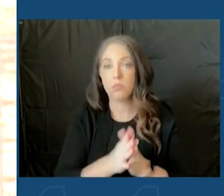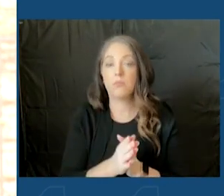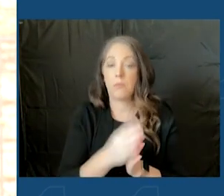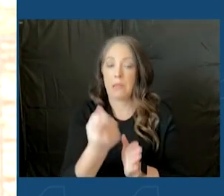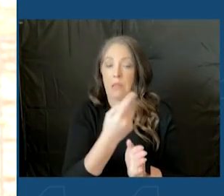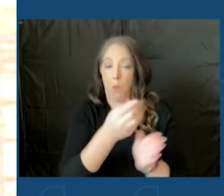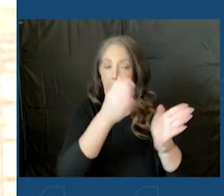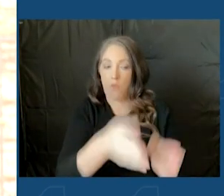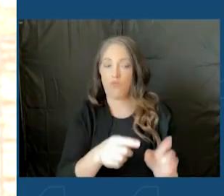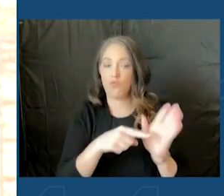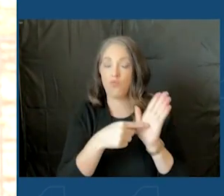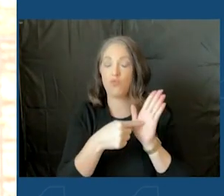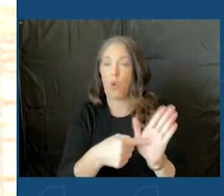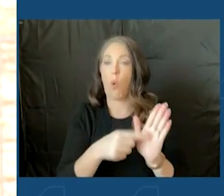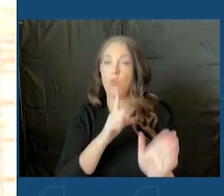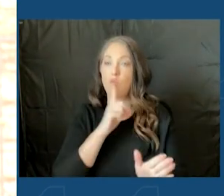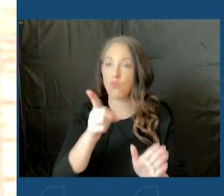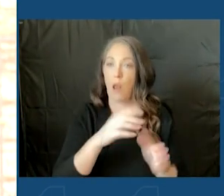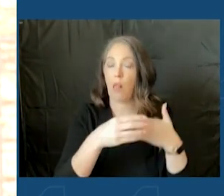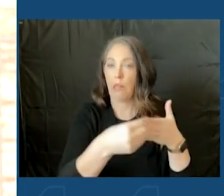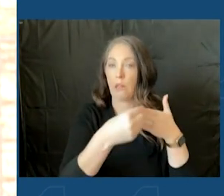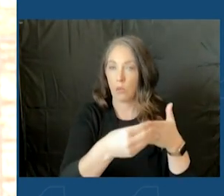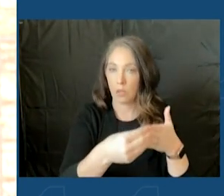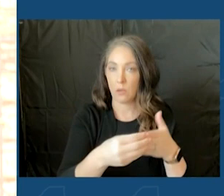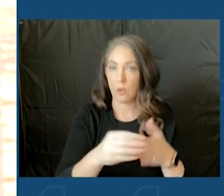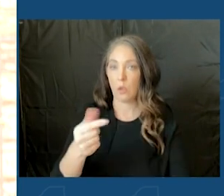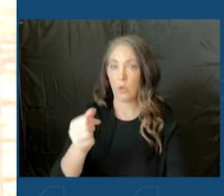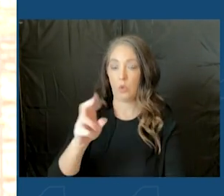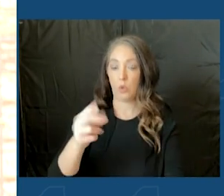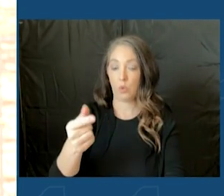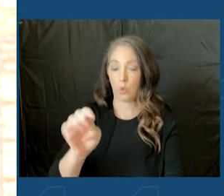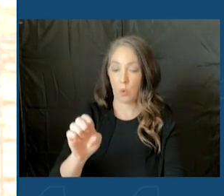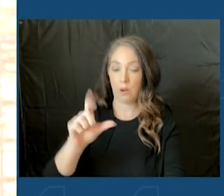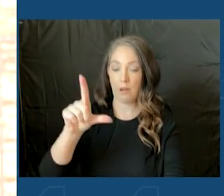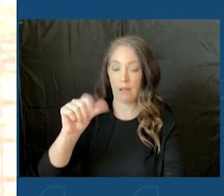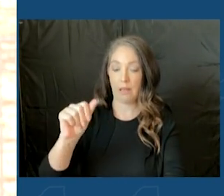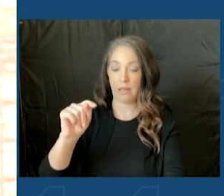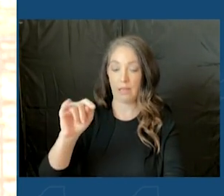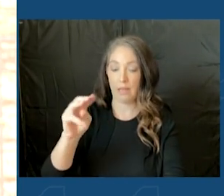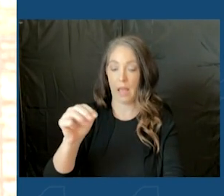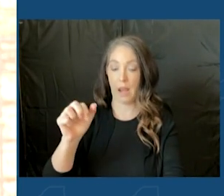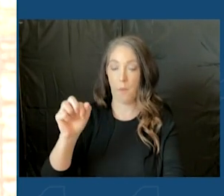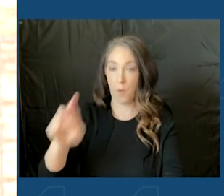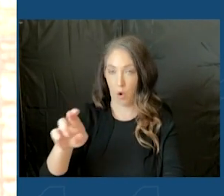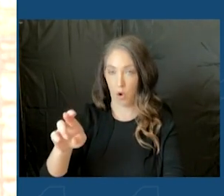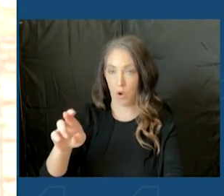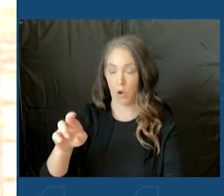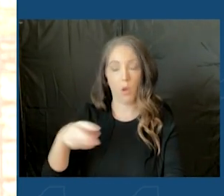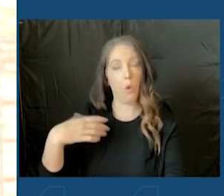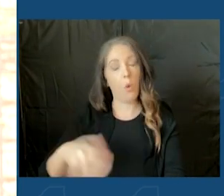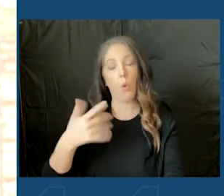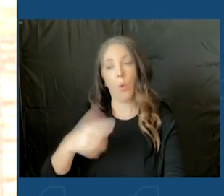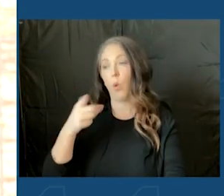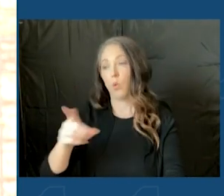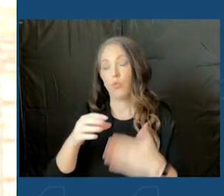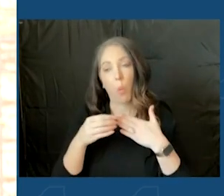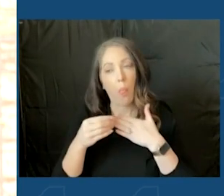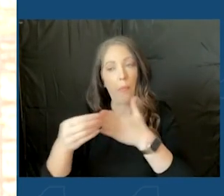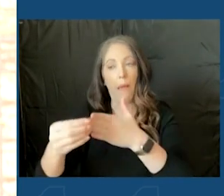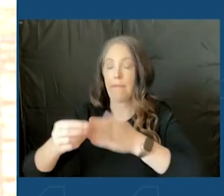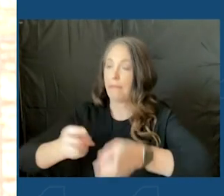leadership looks like. Our county executive, George Latimer, you got us through some truly tough